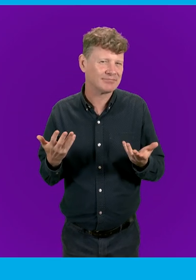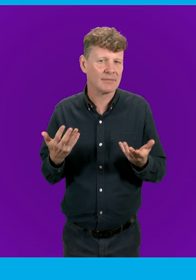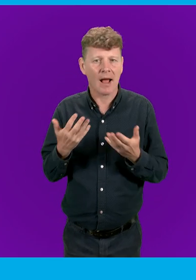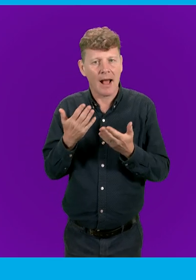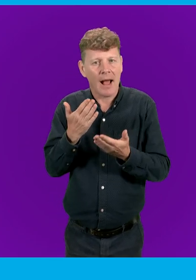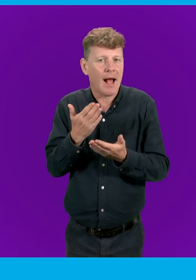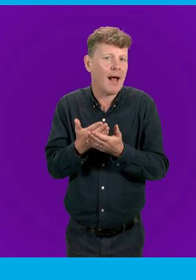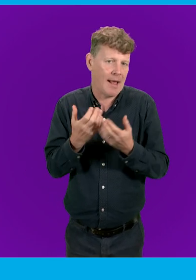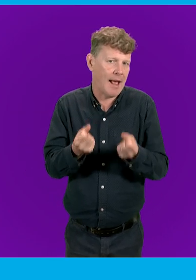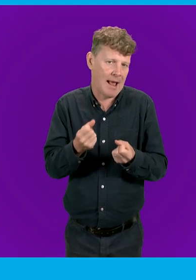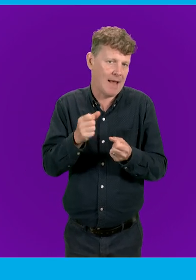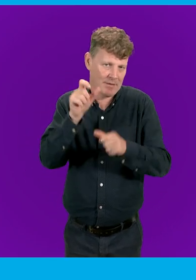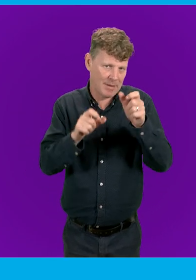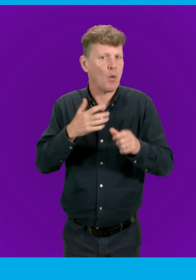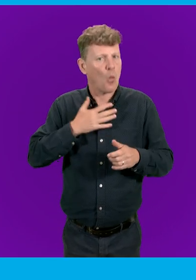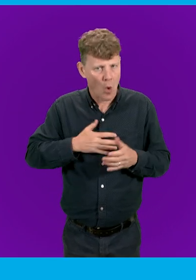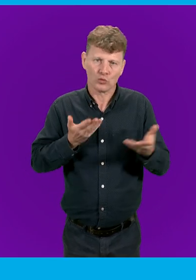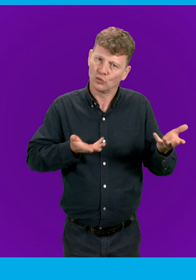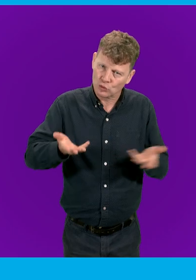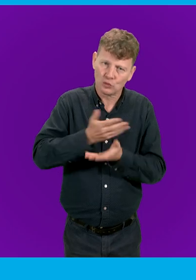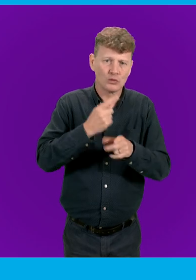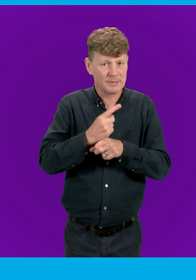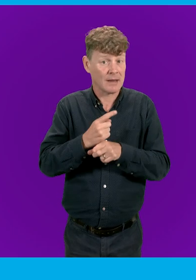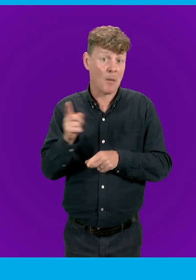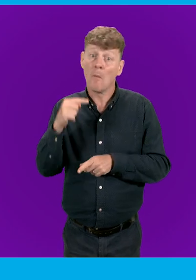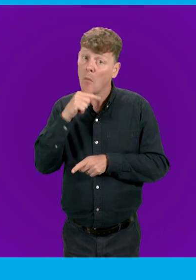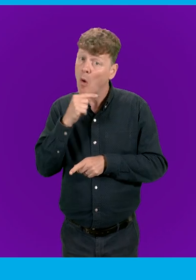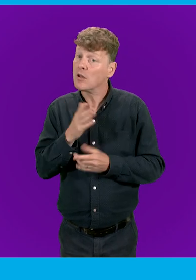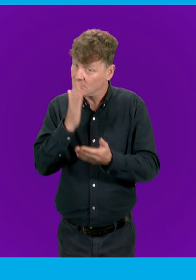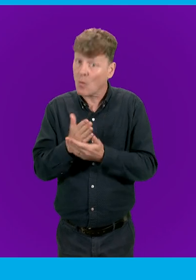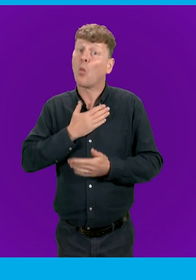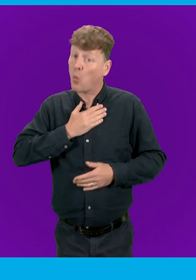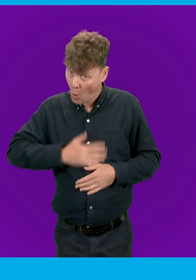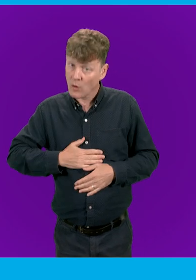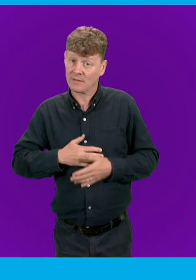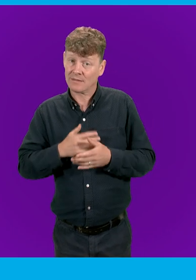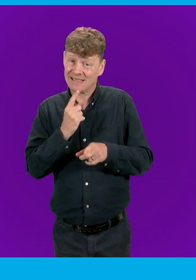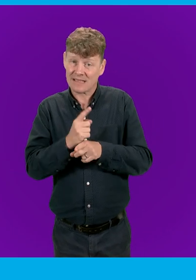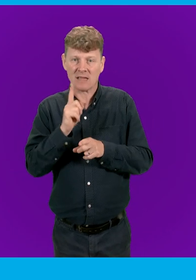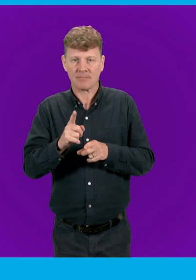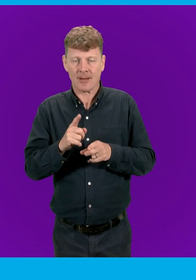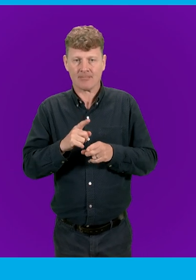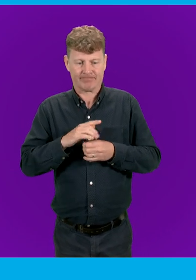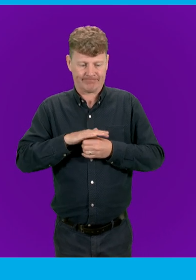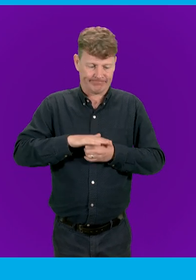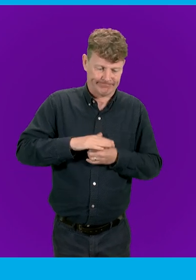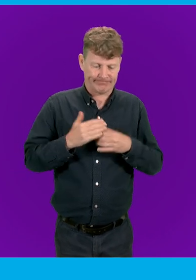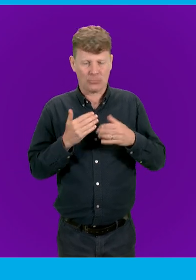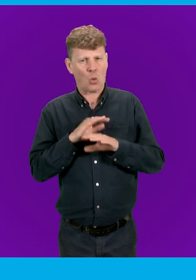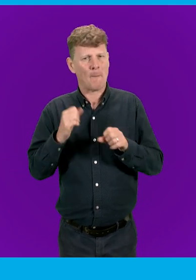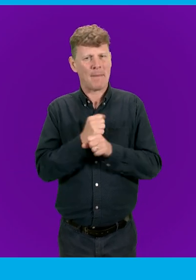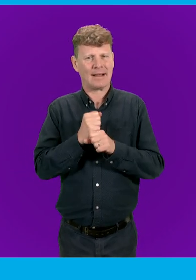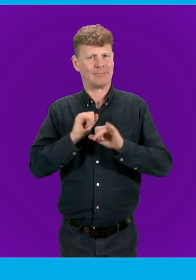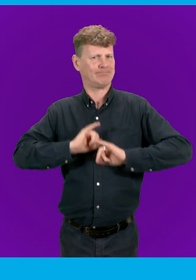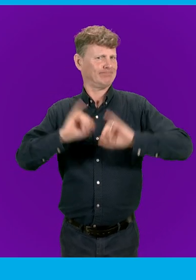want to speak about it, and boys as well. Like, we found they do want to discuss it. They maybe just don't realise, so don't make it a taboo